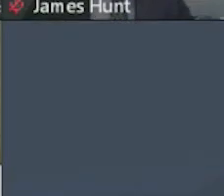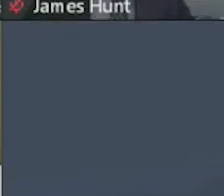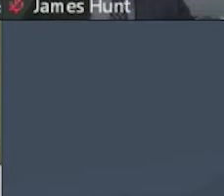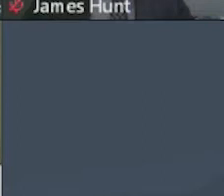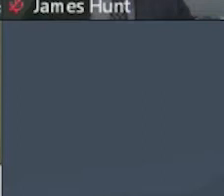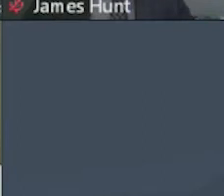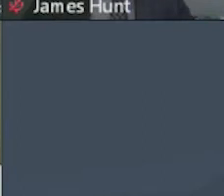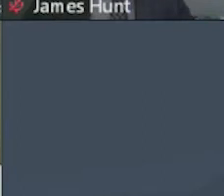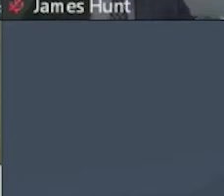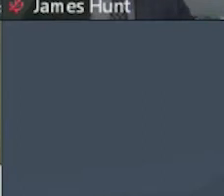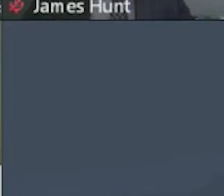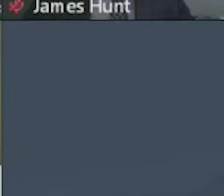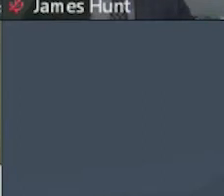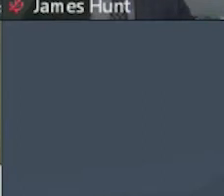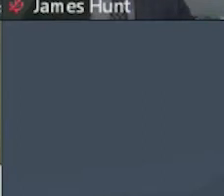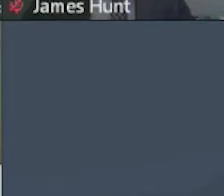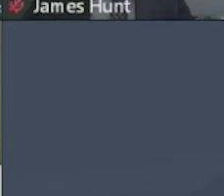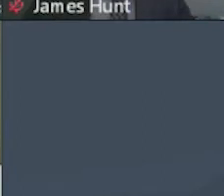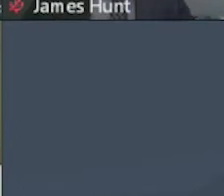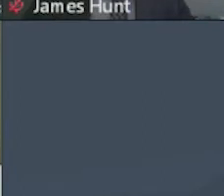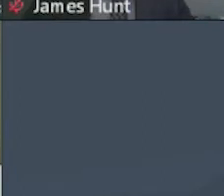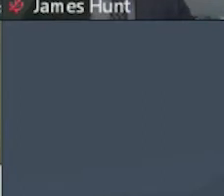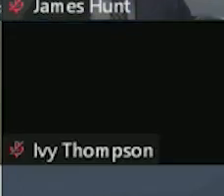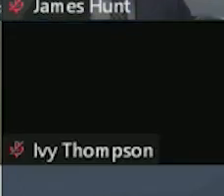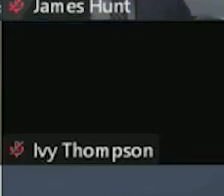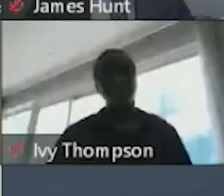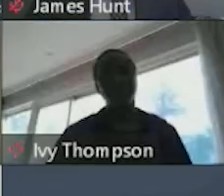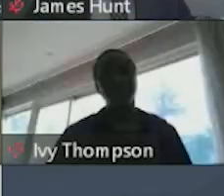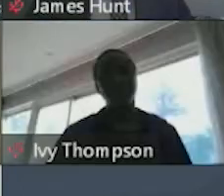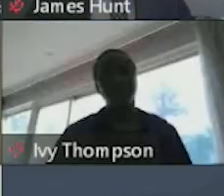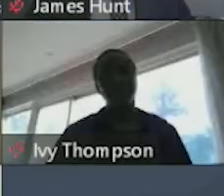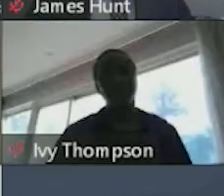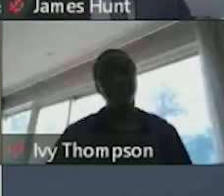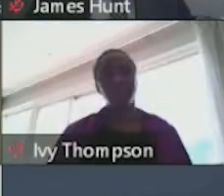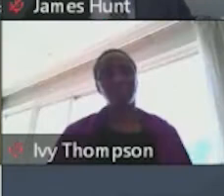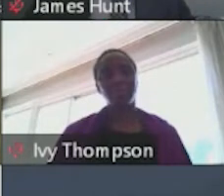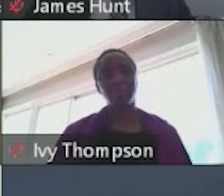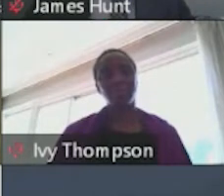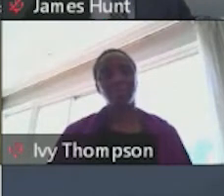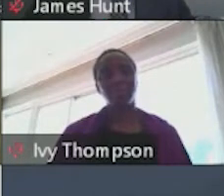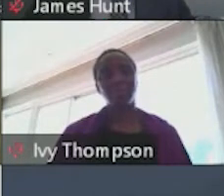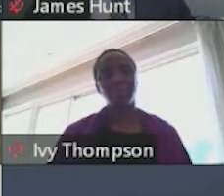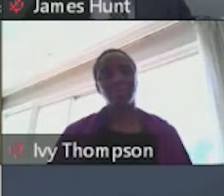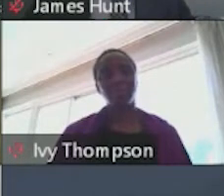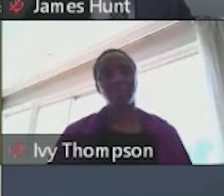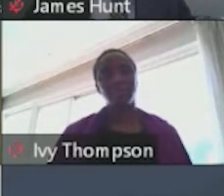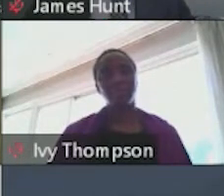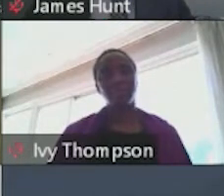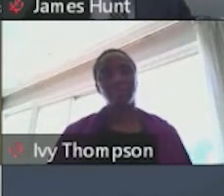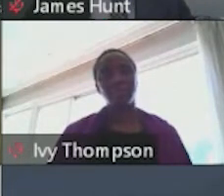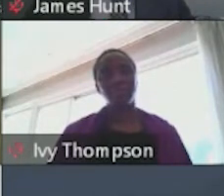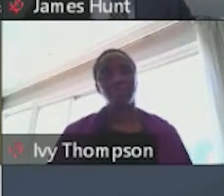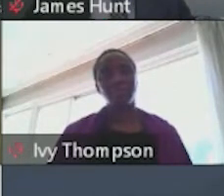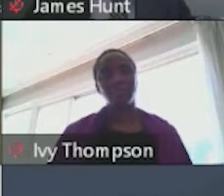motion by Commissioner Washington, seconded by Madam Vice Chair. Madam Vice Chair? Vote aye. Commissioner